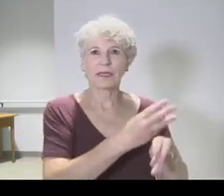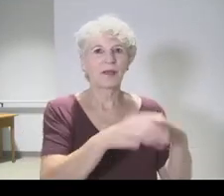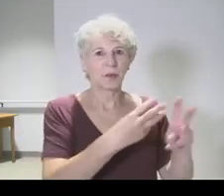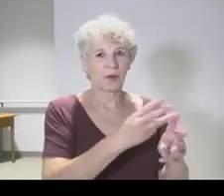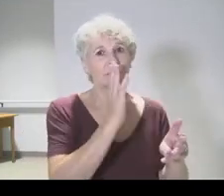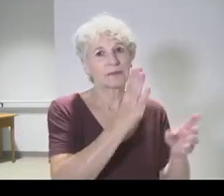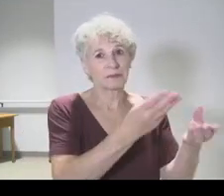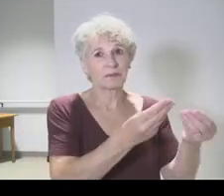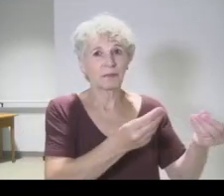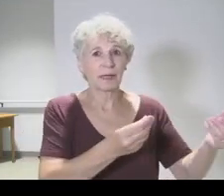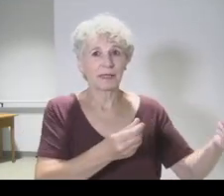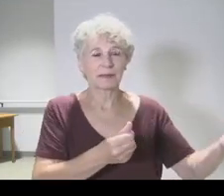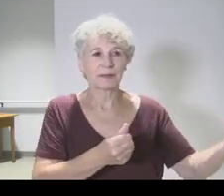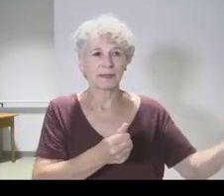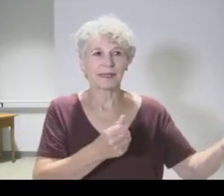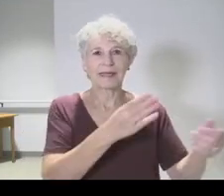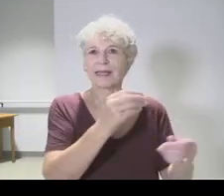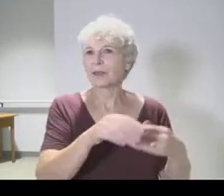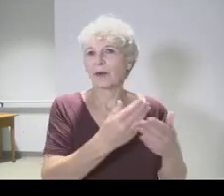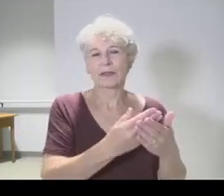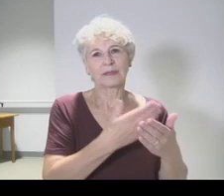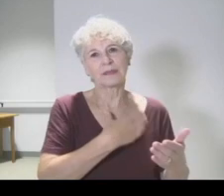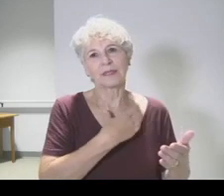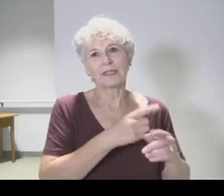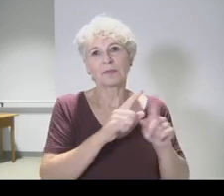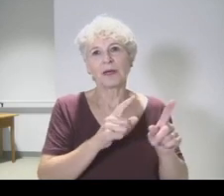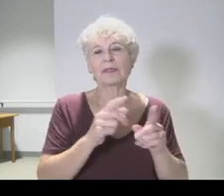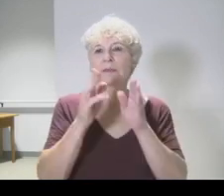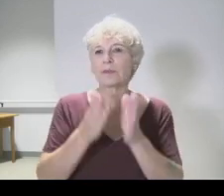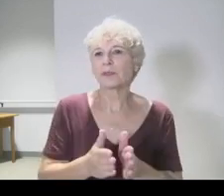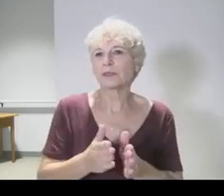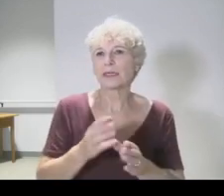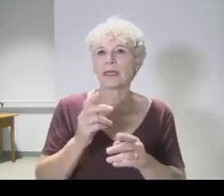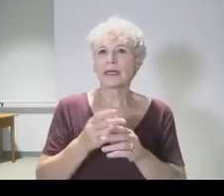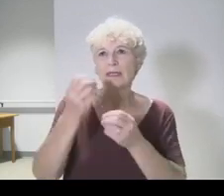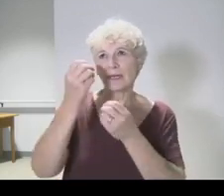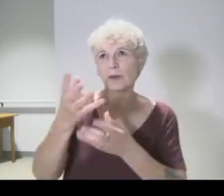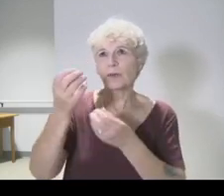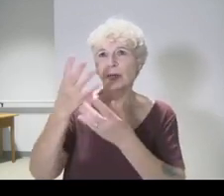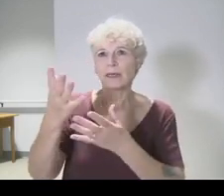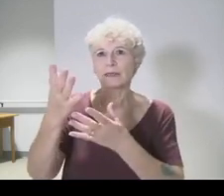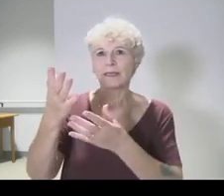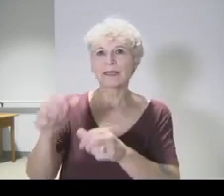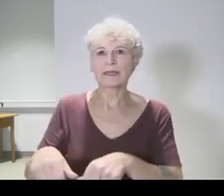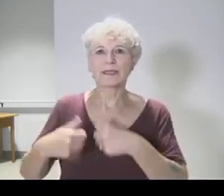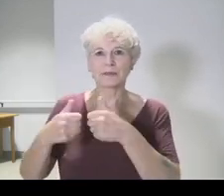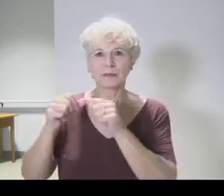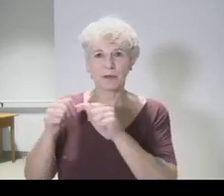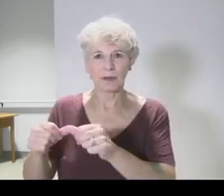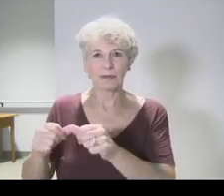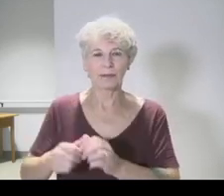passing away along with its desires, but whoever does the will of God abides forever.